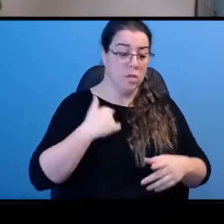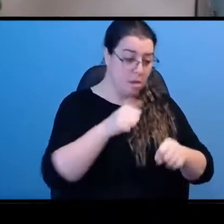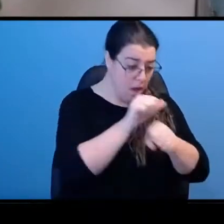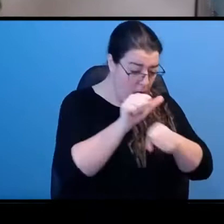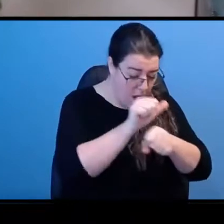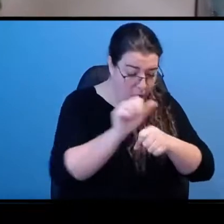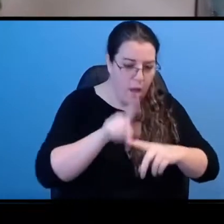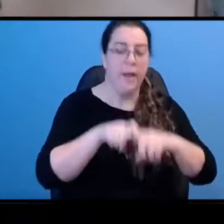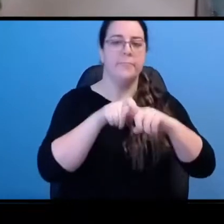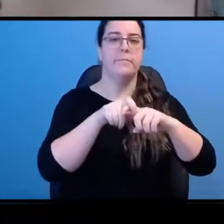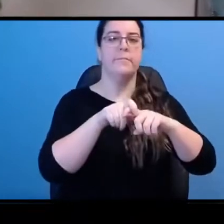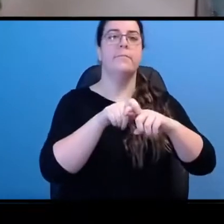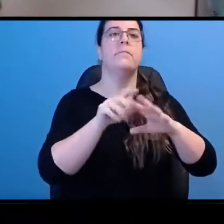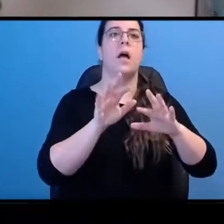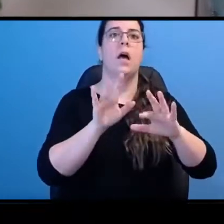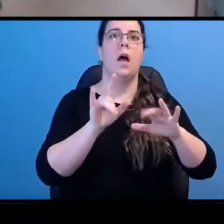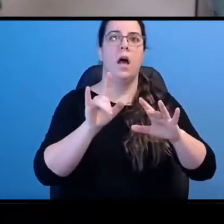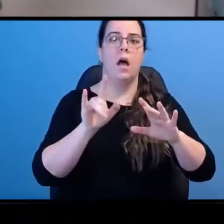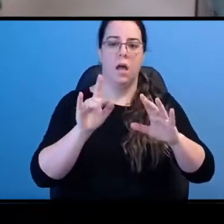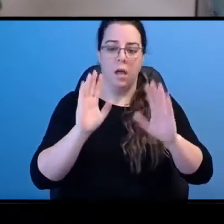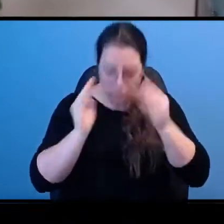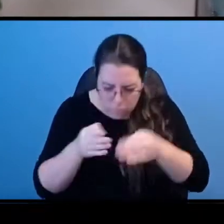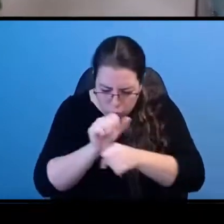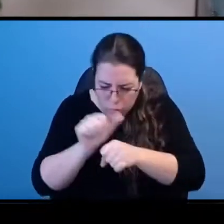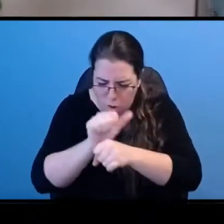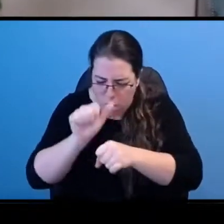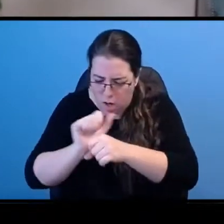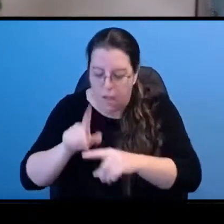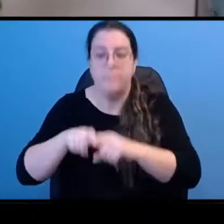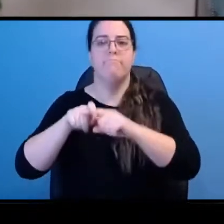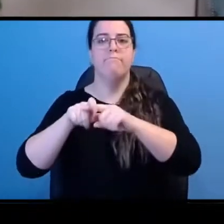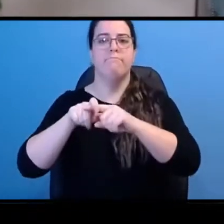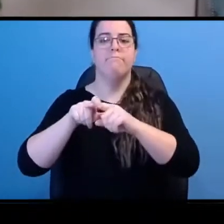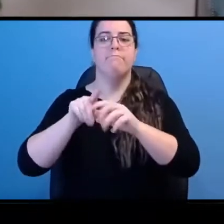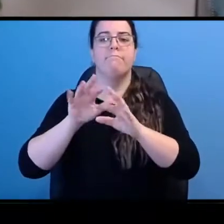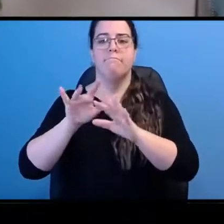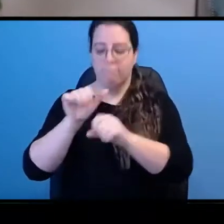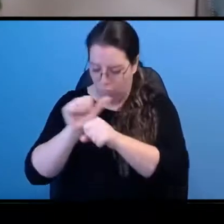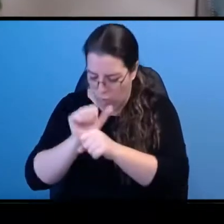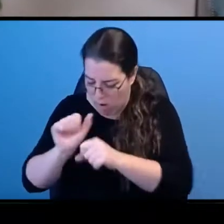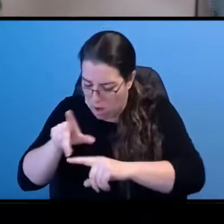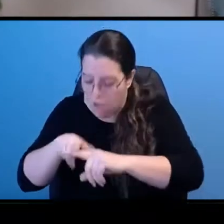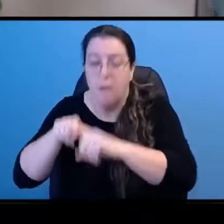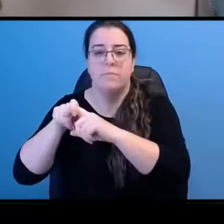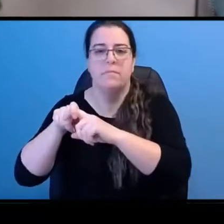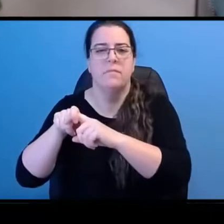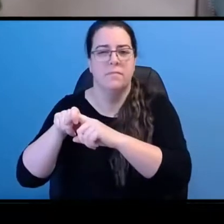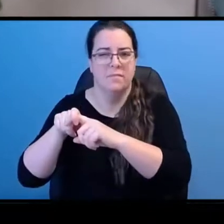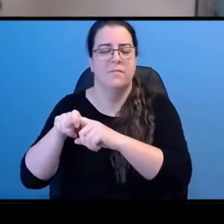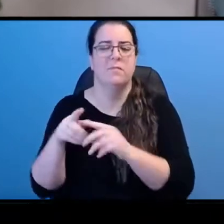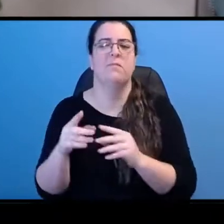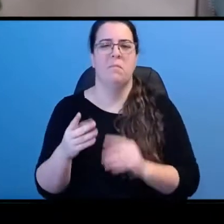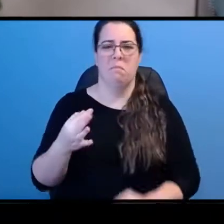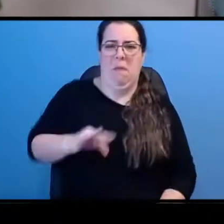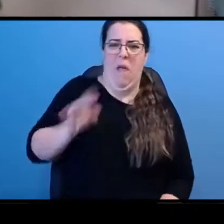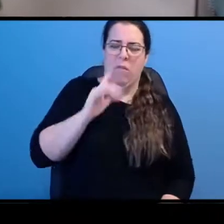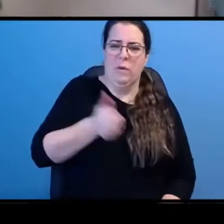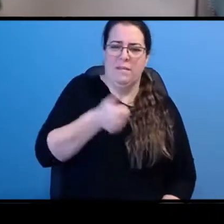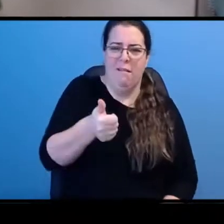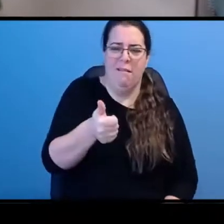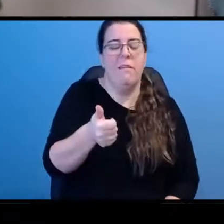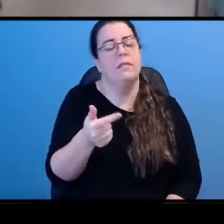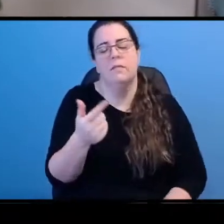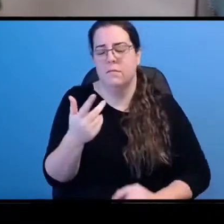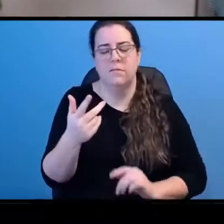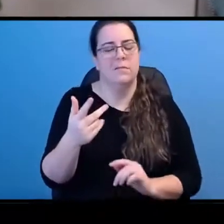really important, and these tools may seem basic, but we all need the little reminders every once in a